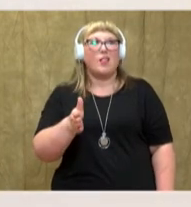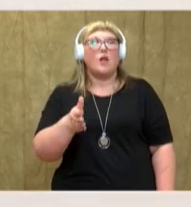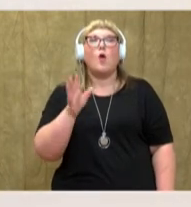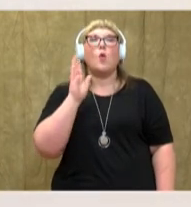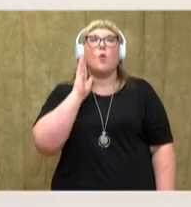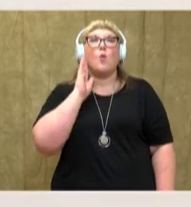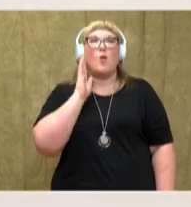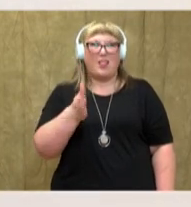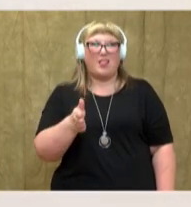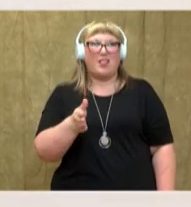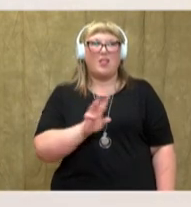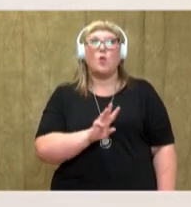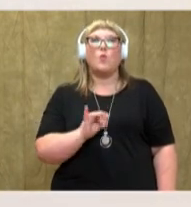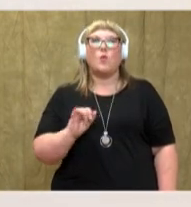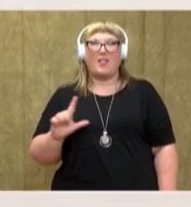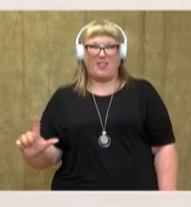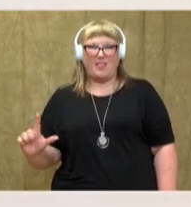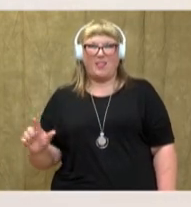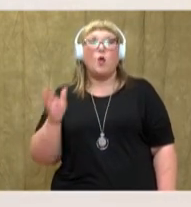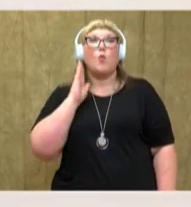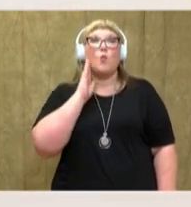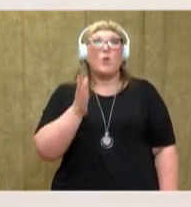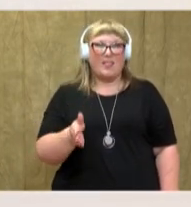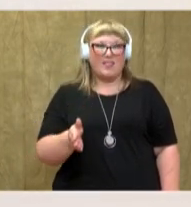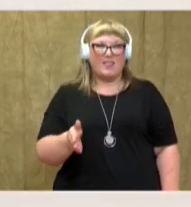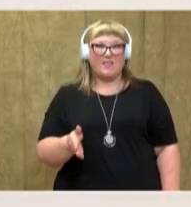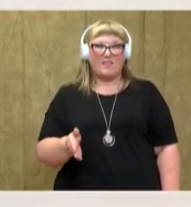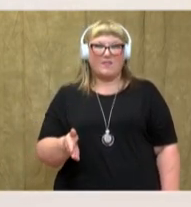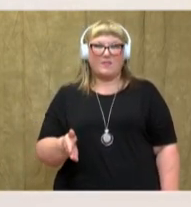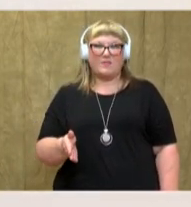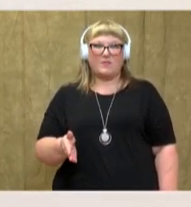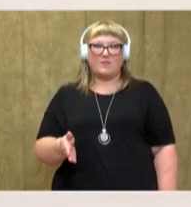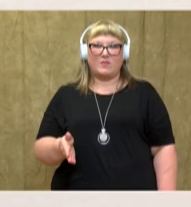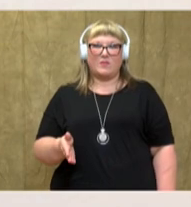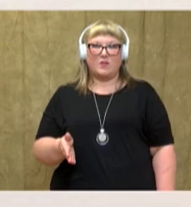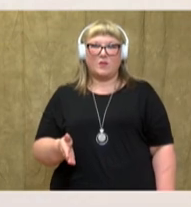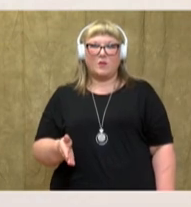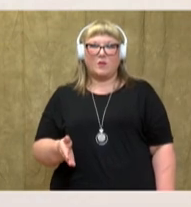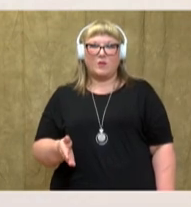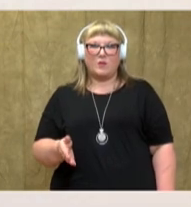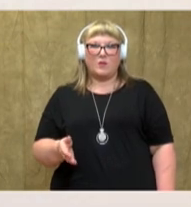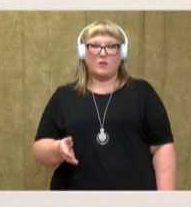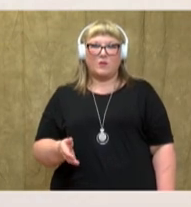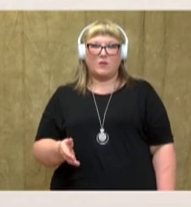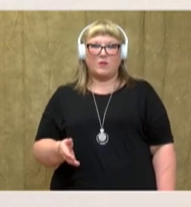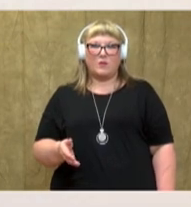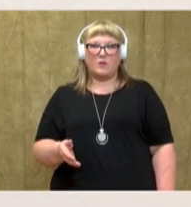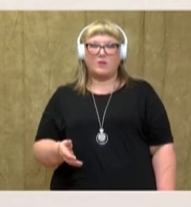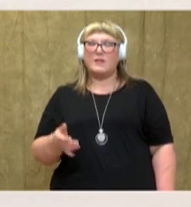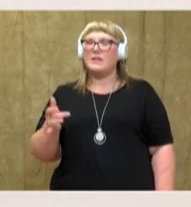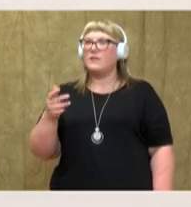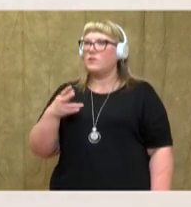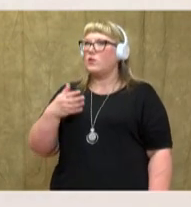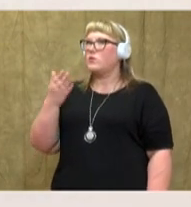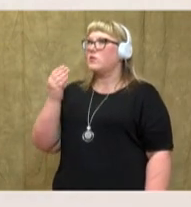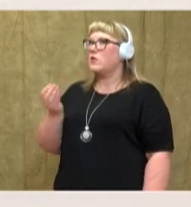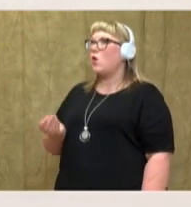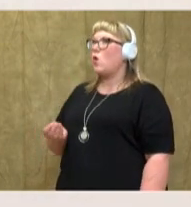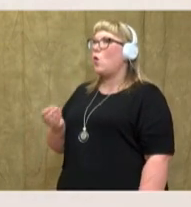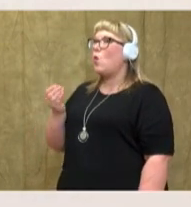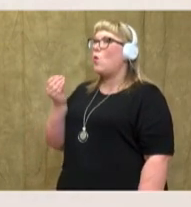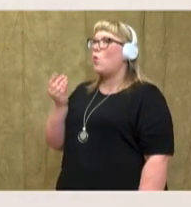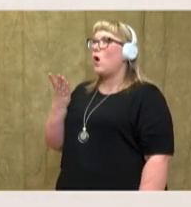Very good, will. I want you to really get used to those sounds. See, can you feel a stronger burst of air?